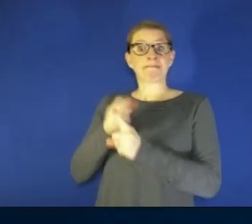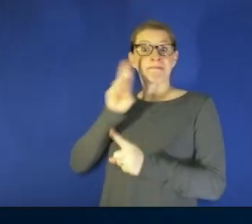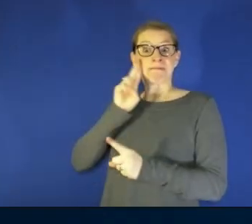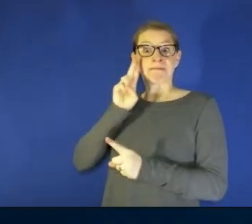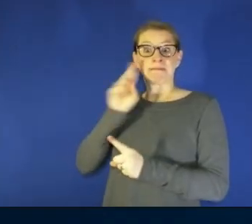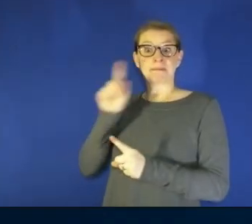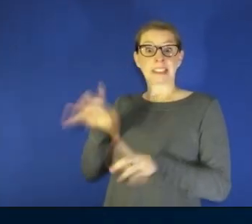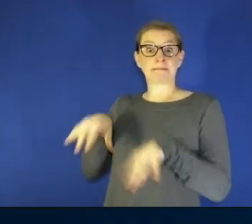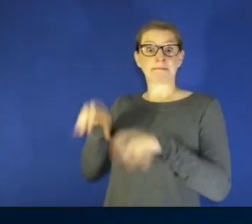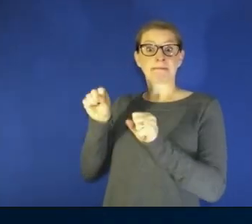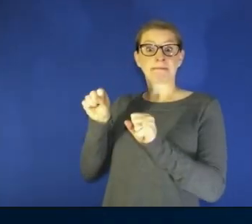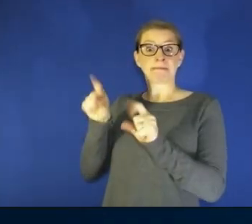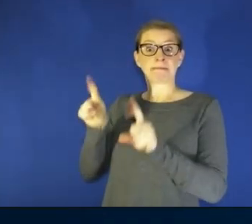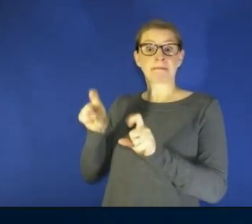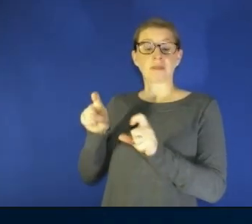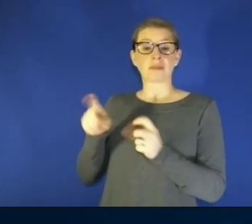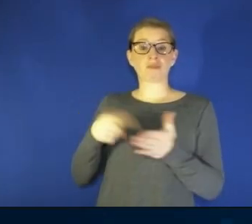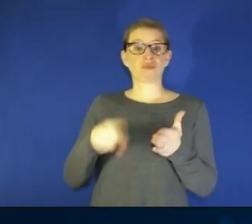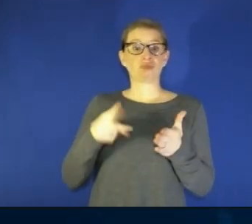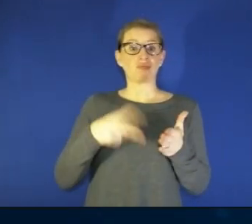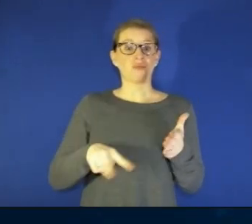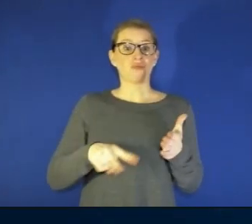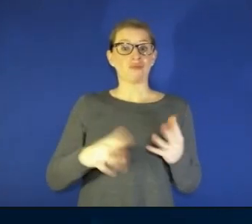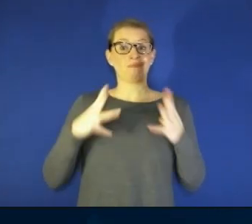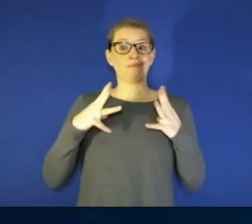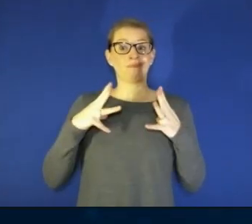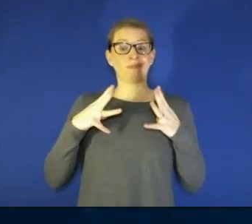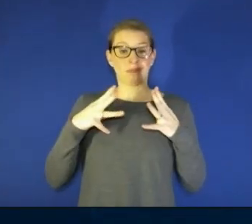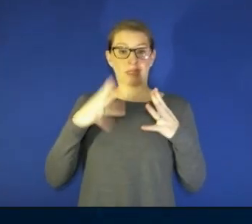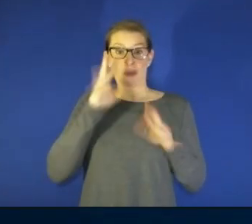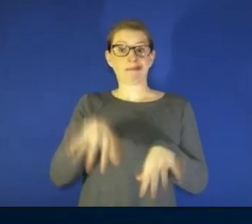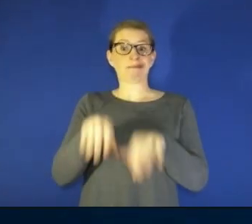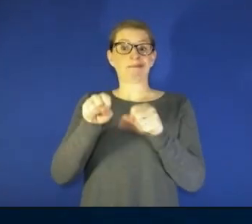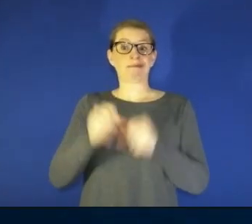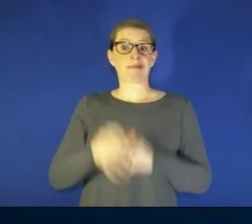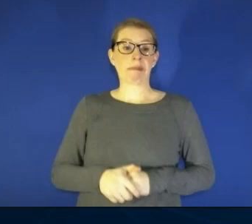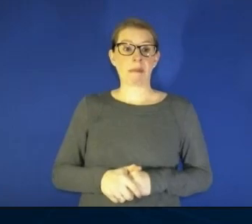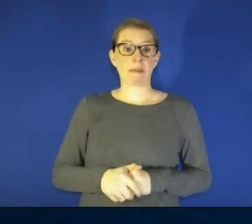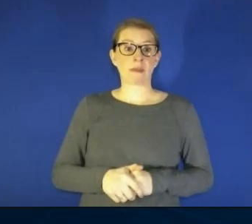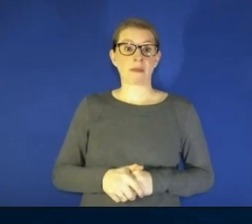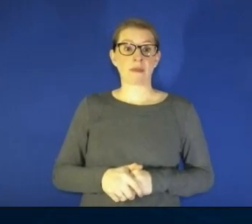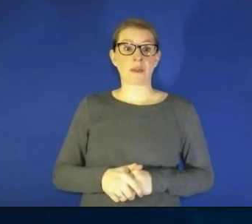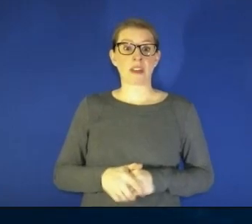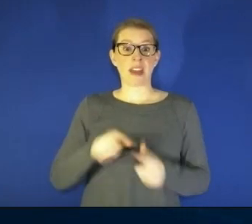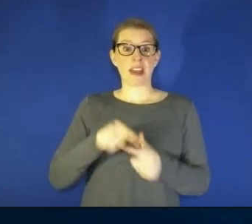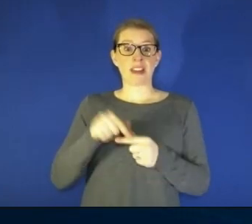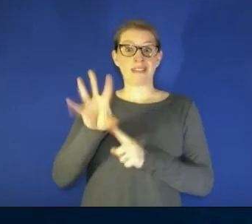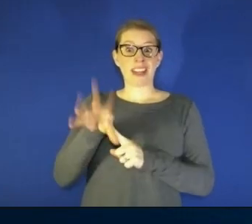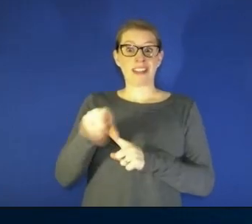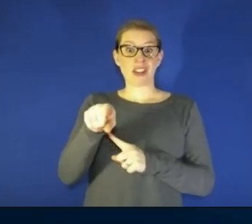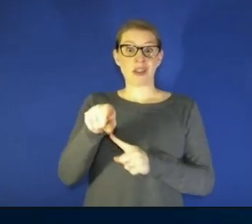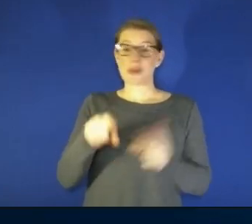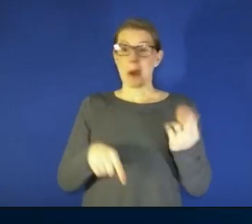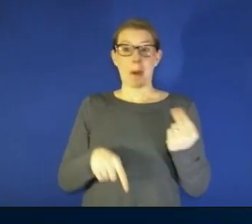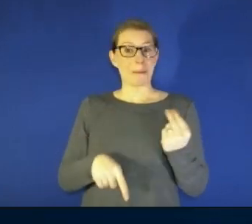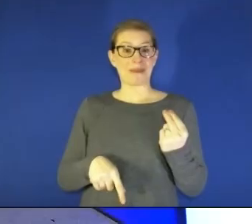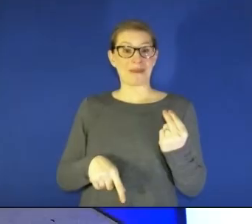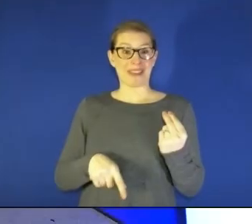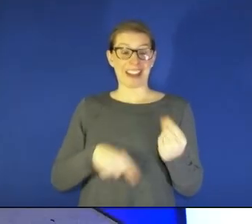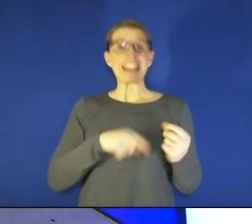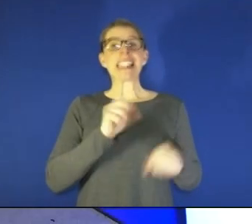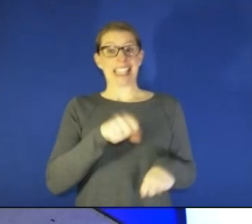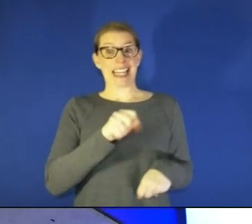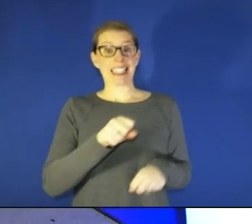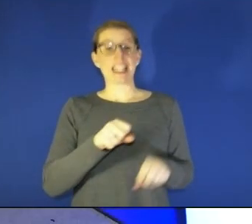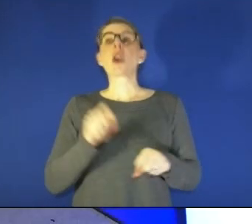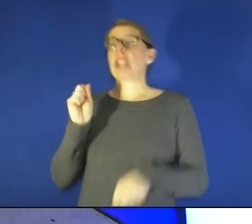looking for the next few weeks here when I'm off service. Yeah. Okay. And then we're gonna get some video of you. Oh yeah. Oh yes. I think you